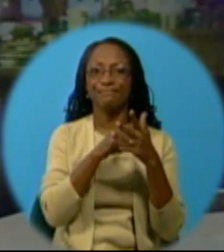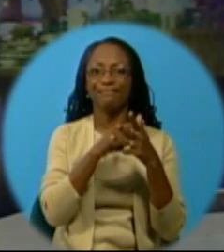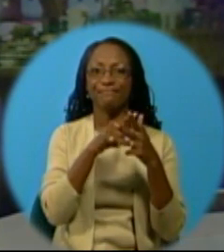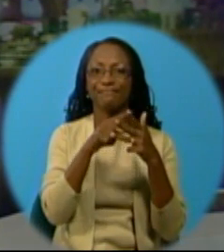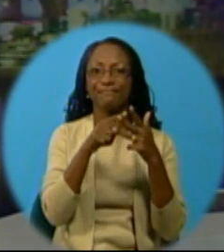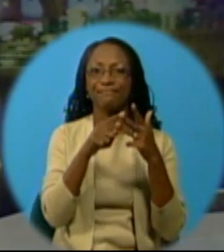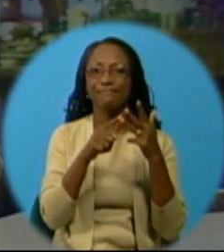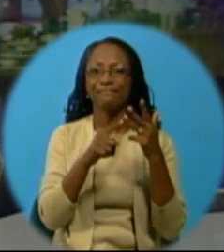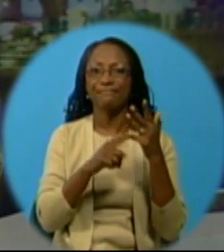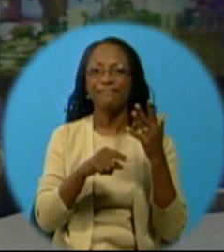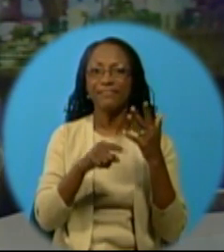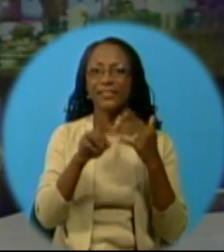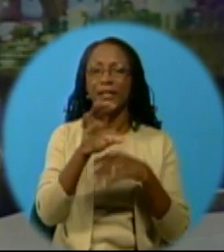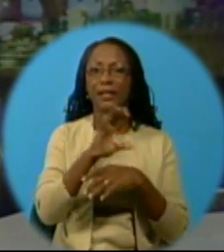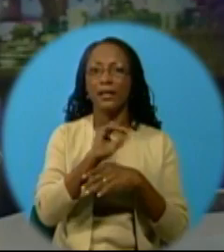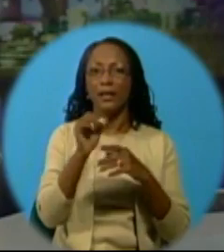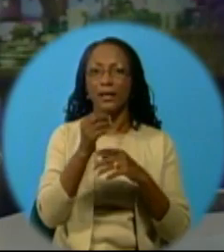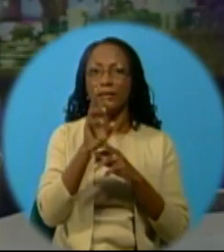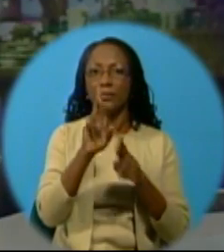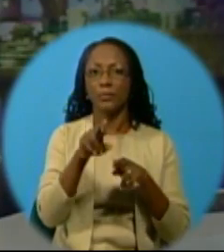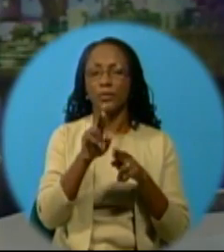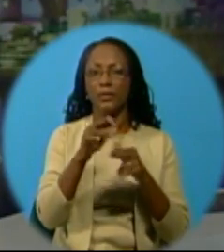zone. CBC's Sean Green reports.